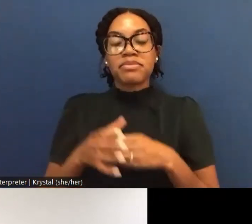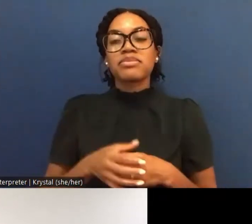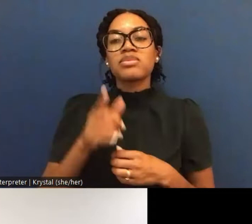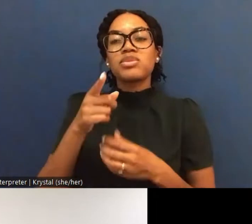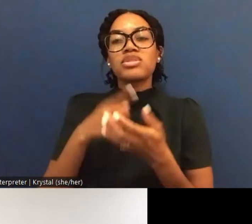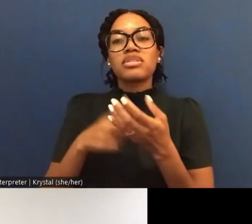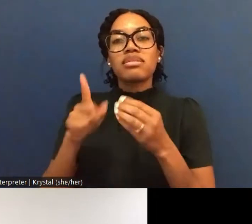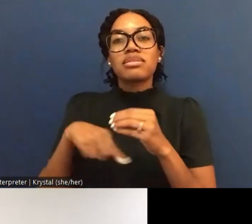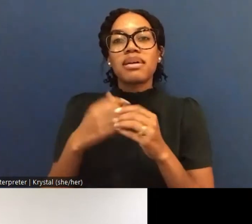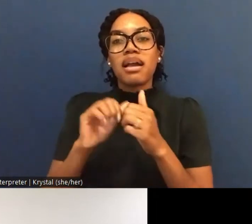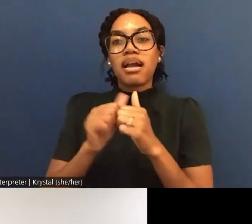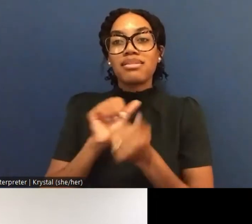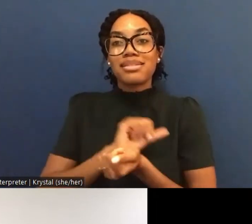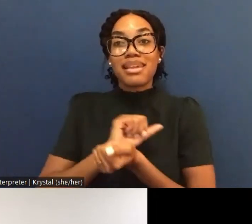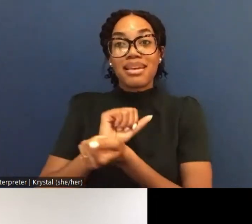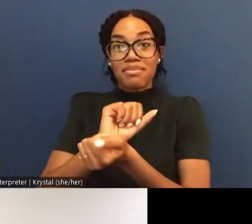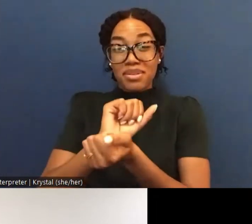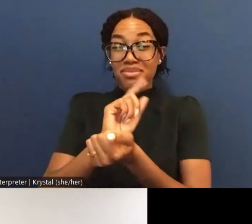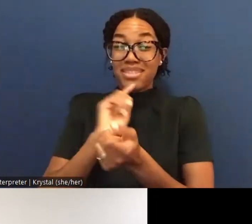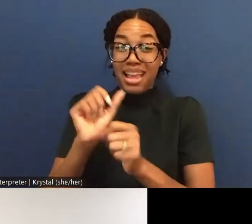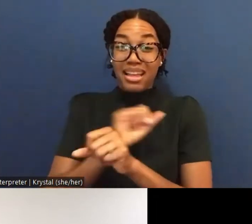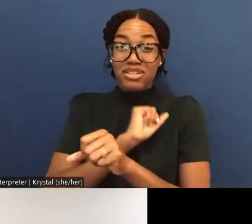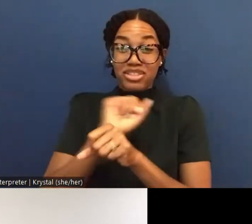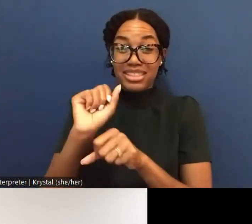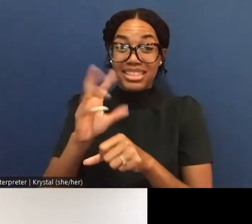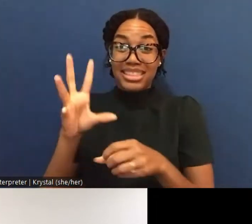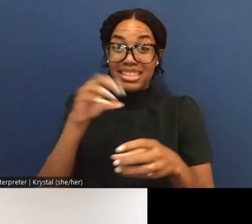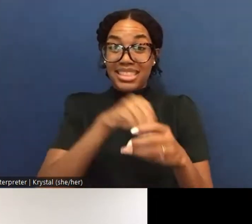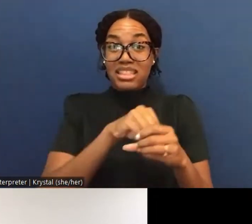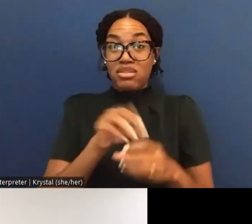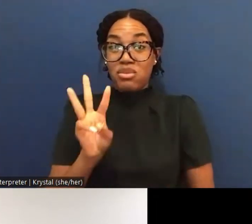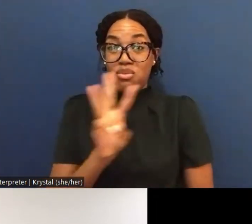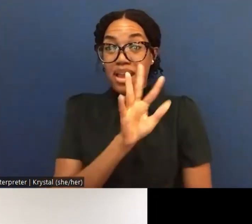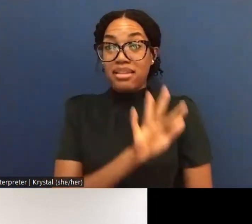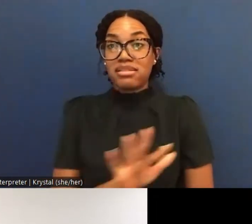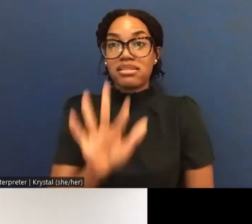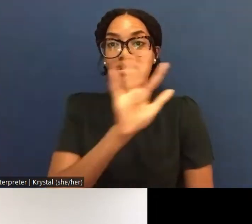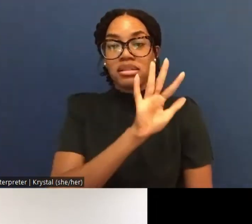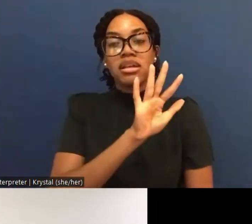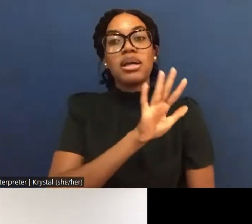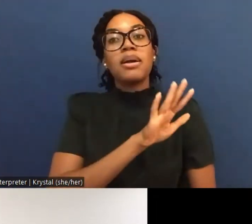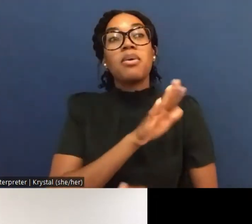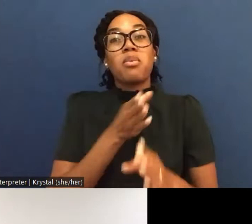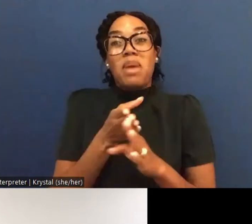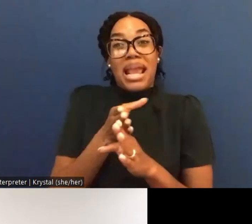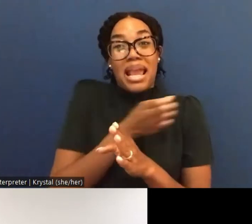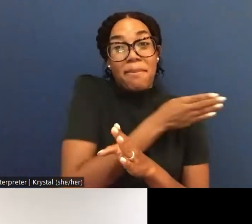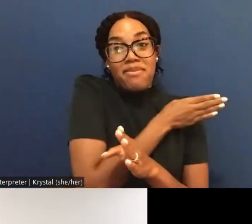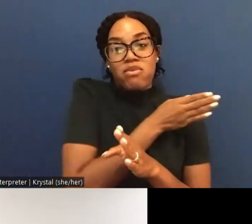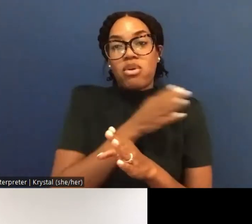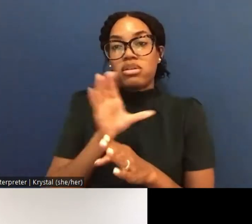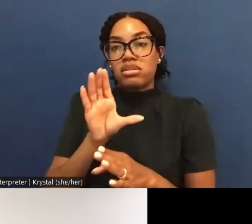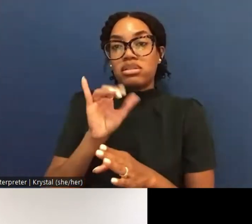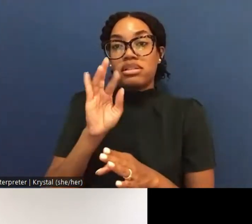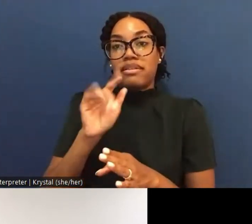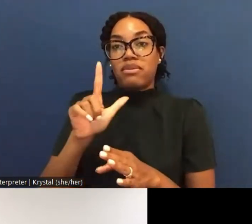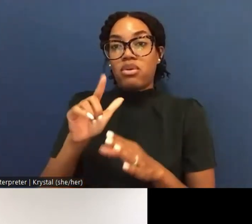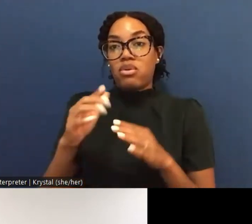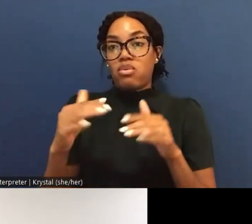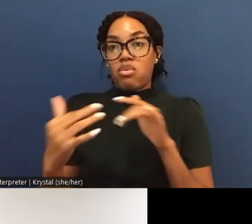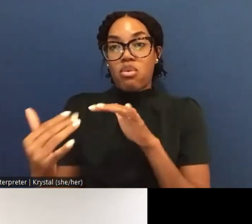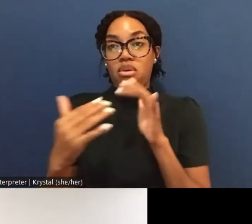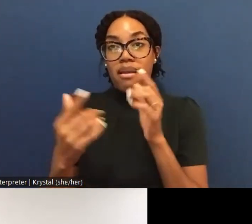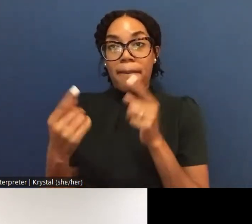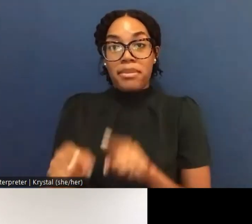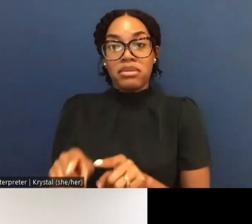was rooted in the culture of the West long before the lead up to the US Civil War. So what should people know about